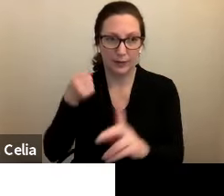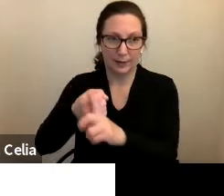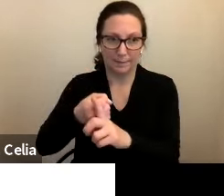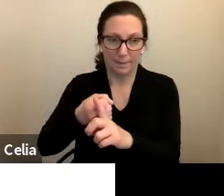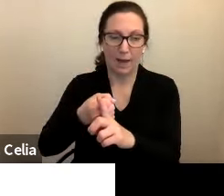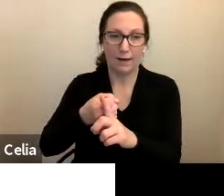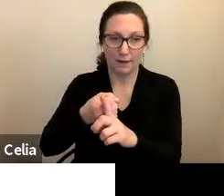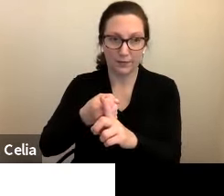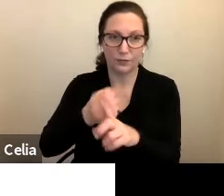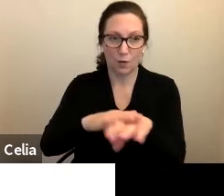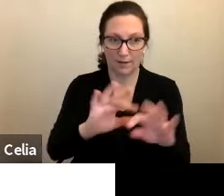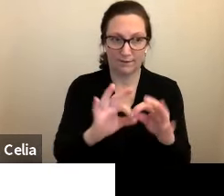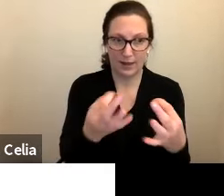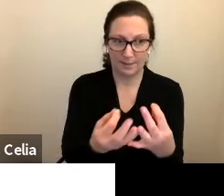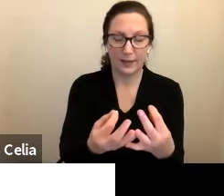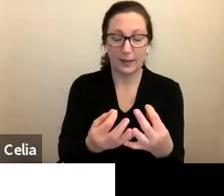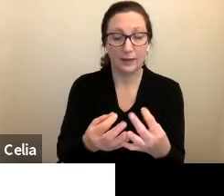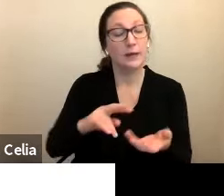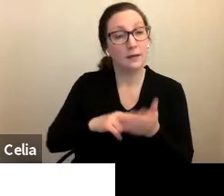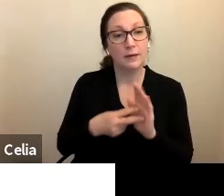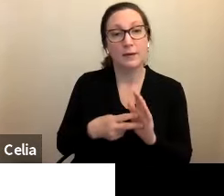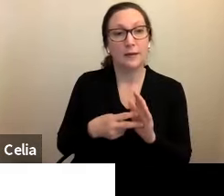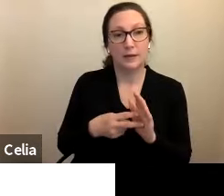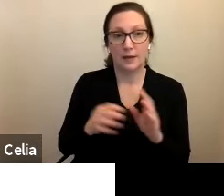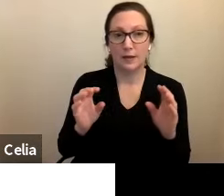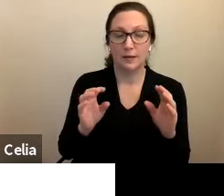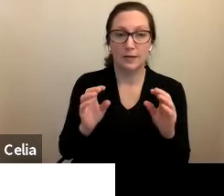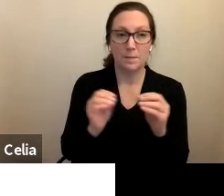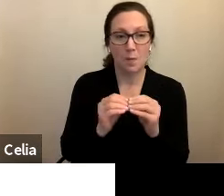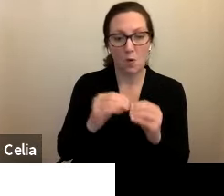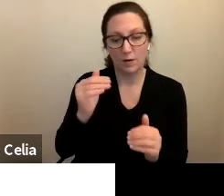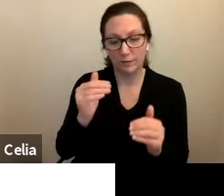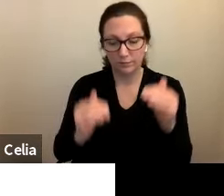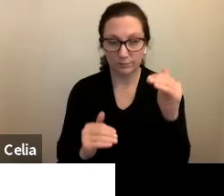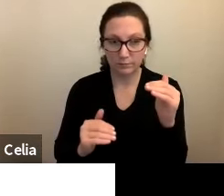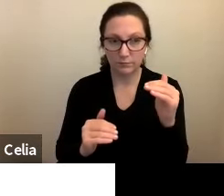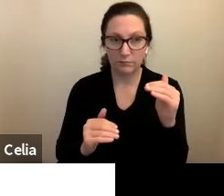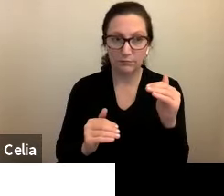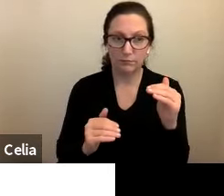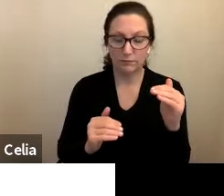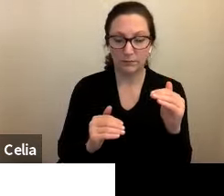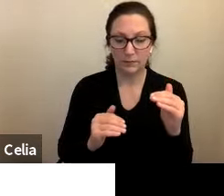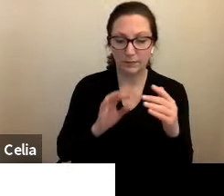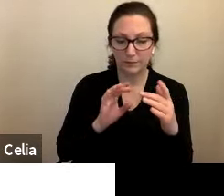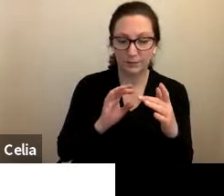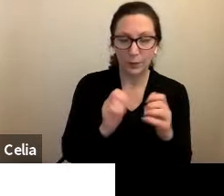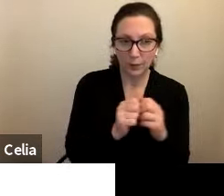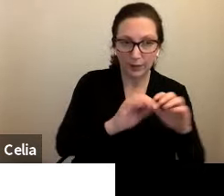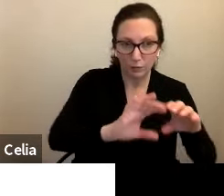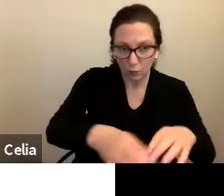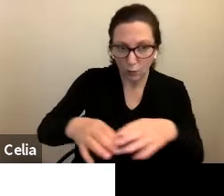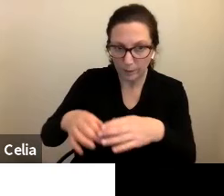meaning they show a greater difference between groups, especially